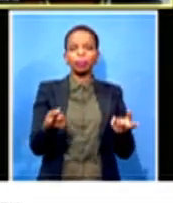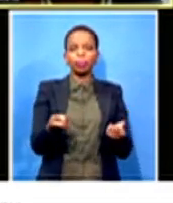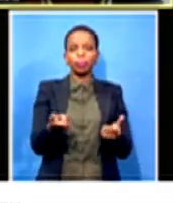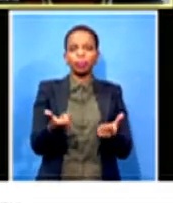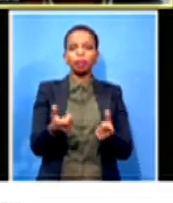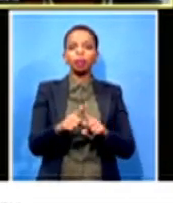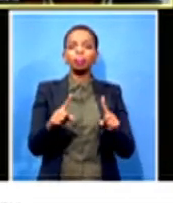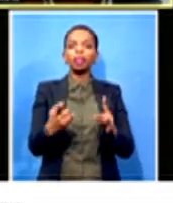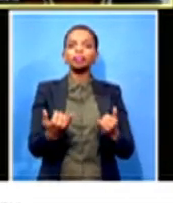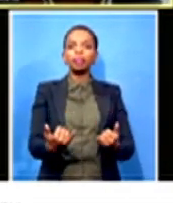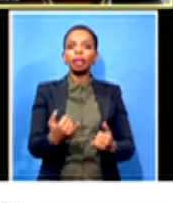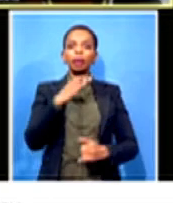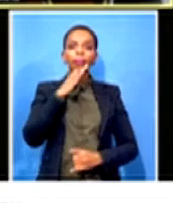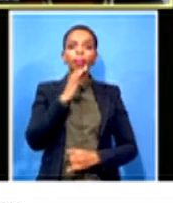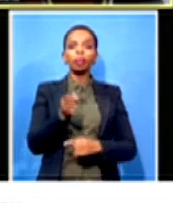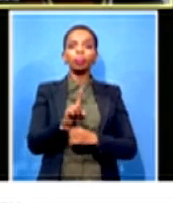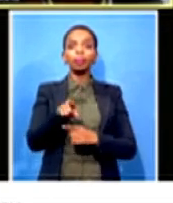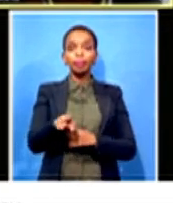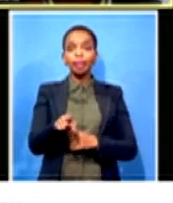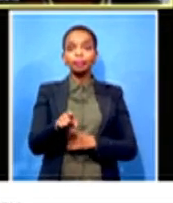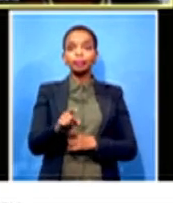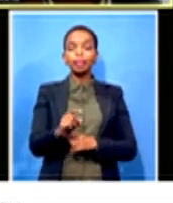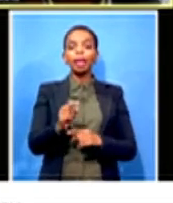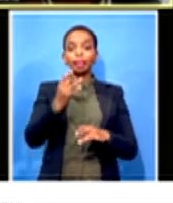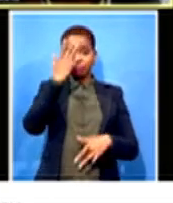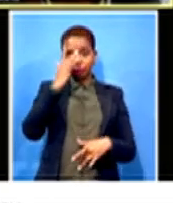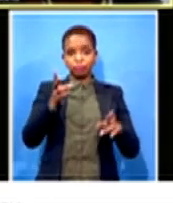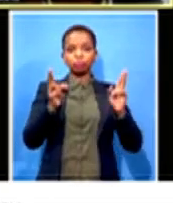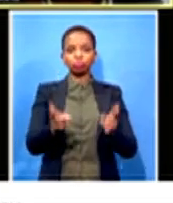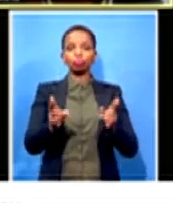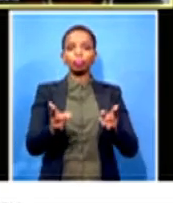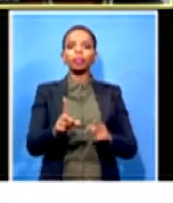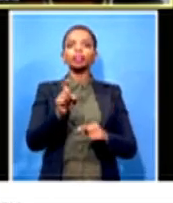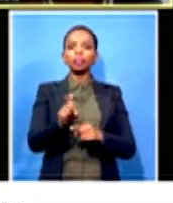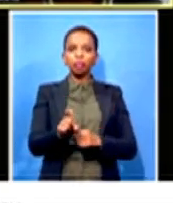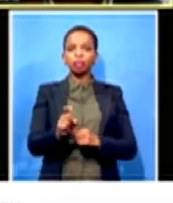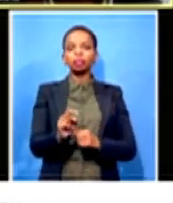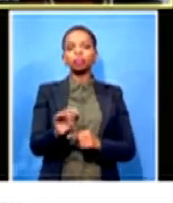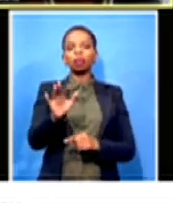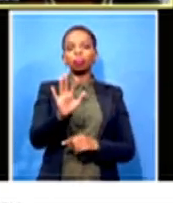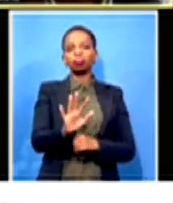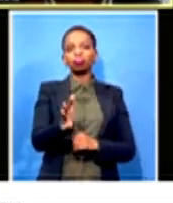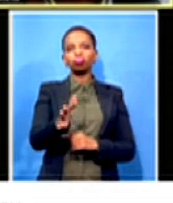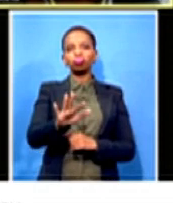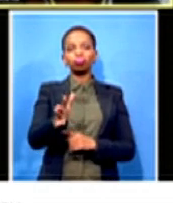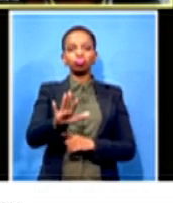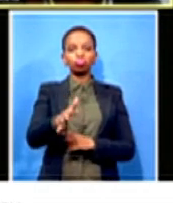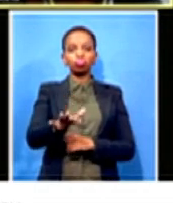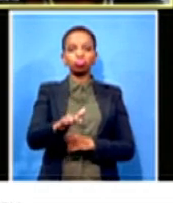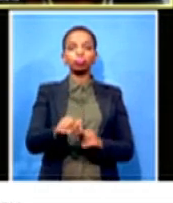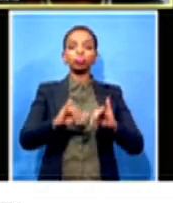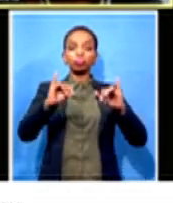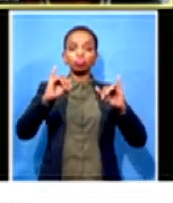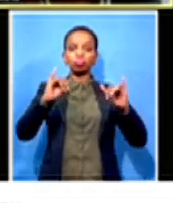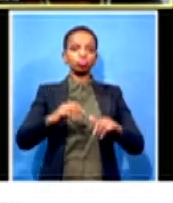usually asymptomatic or mild. So these children don't usually require to go to hospital, and a very, very